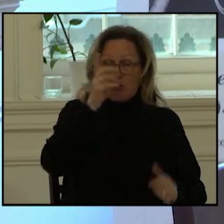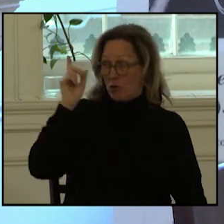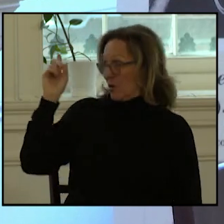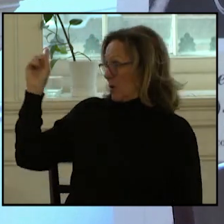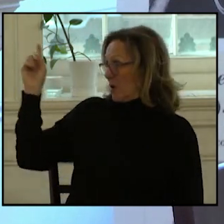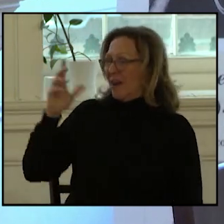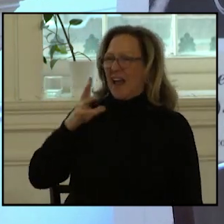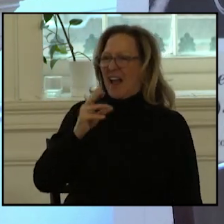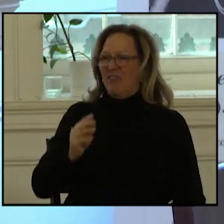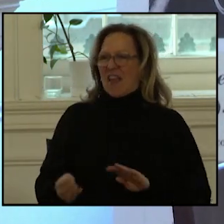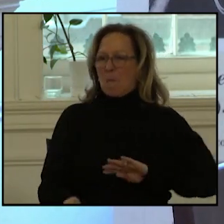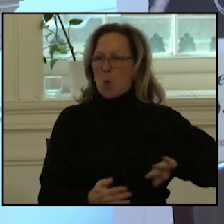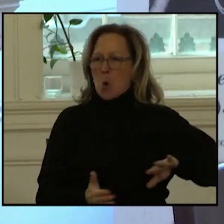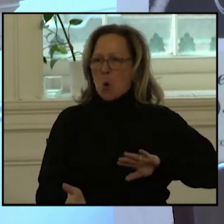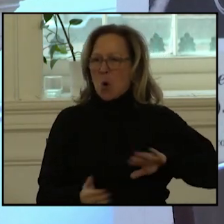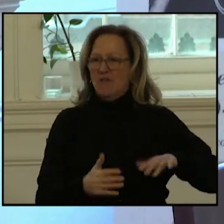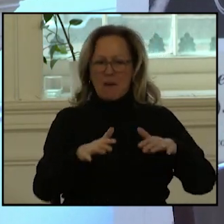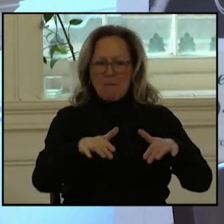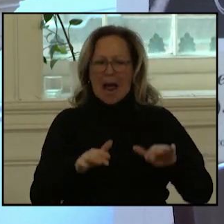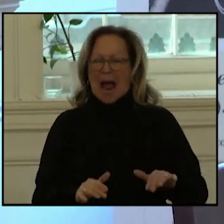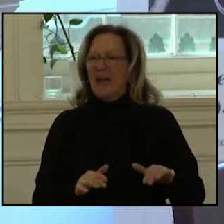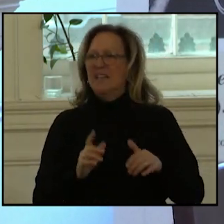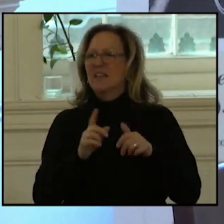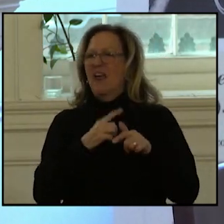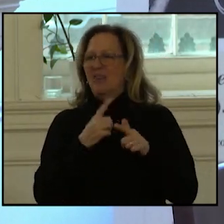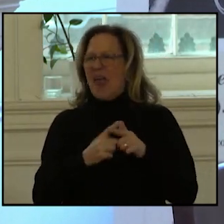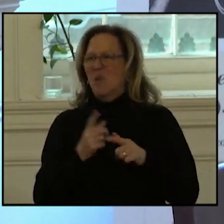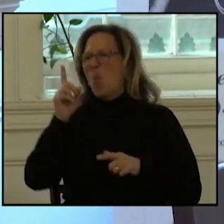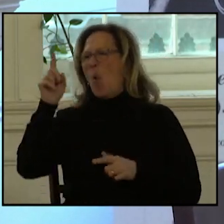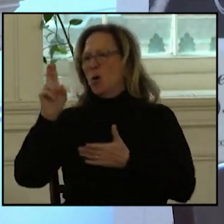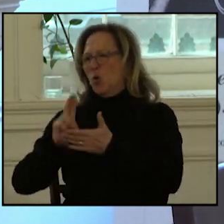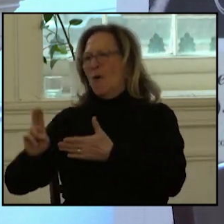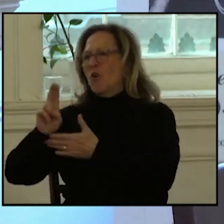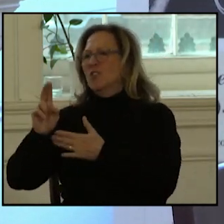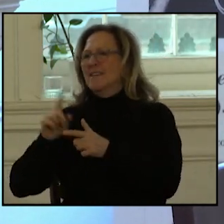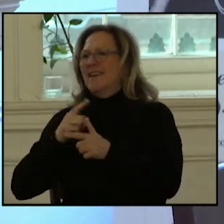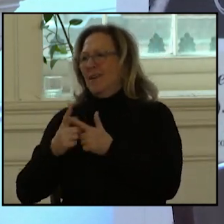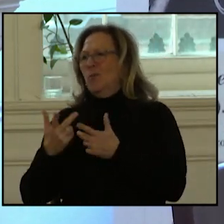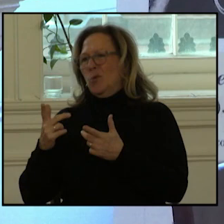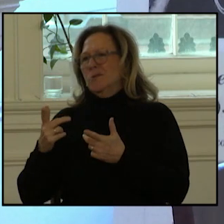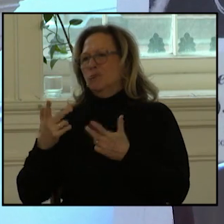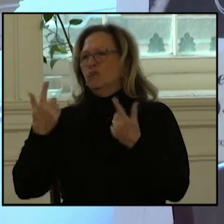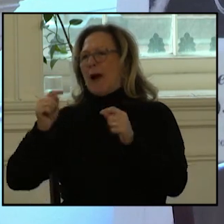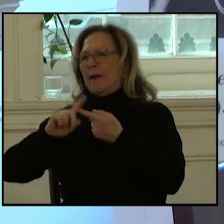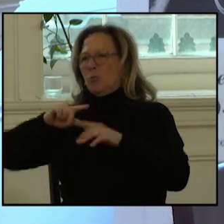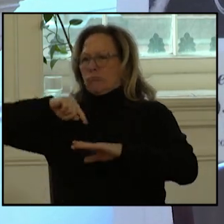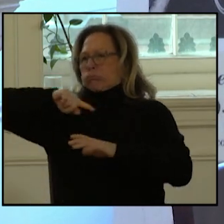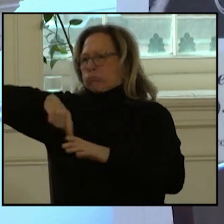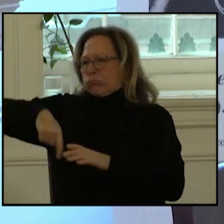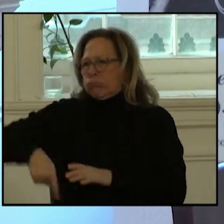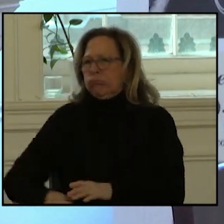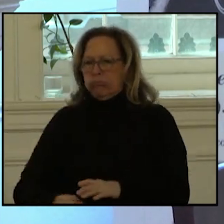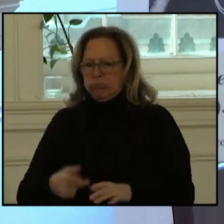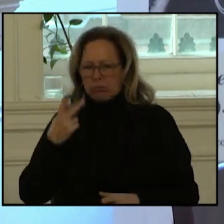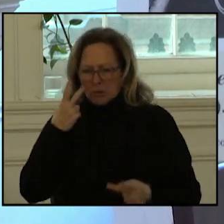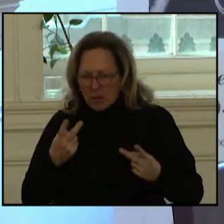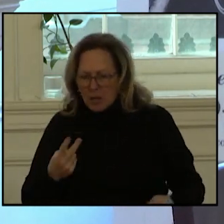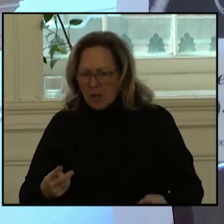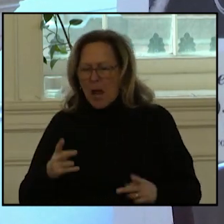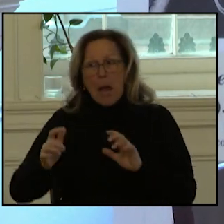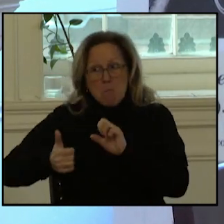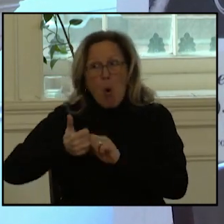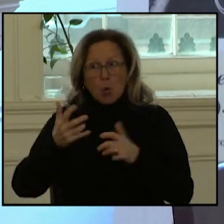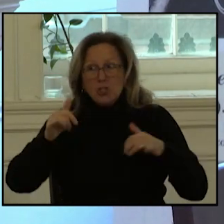some universities started doing ground penetrating radar and they realized they didn't really move many people. Most everybody was still there. It's a